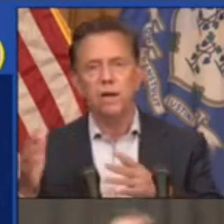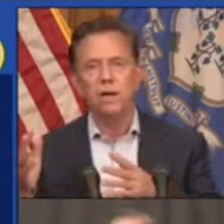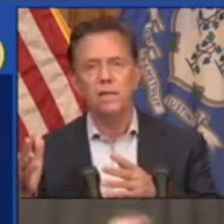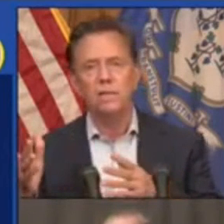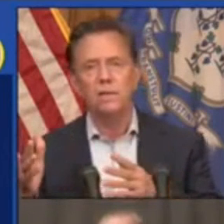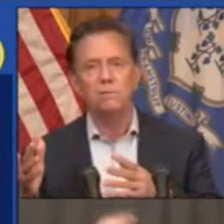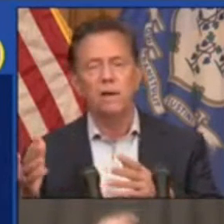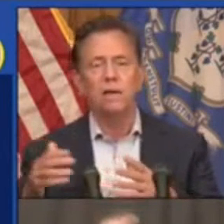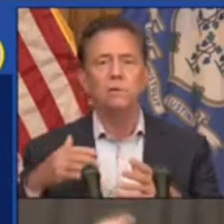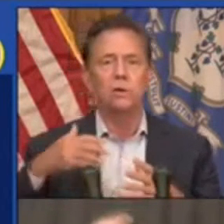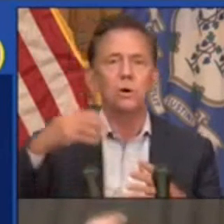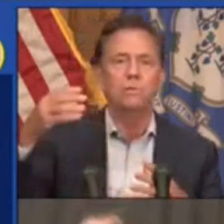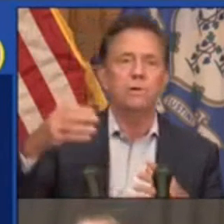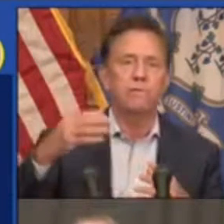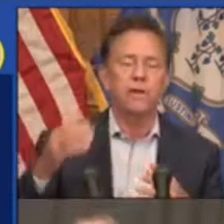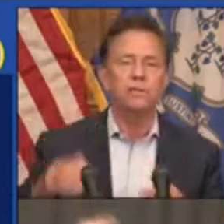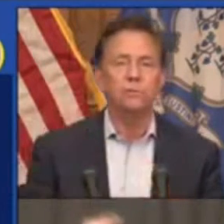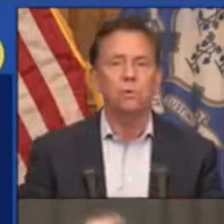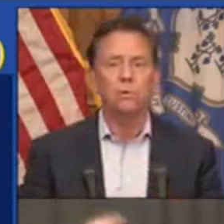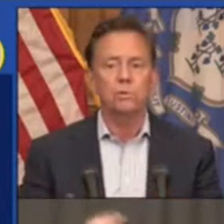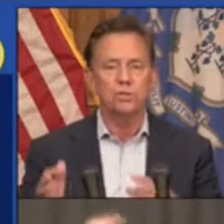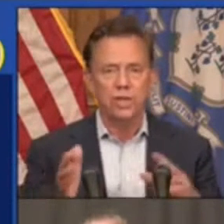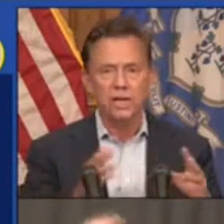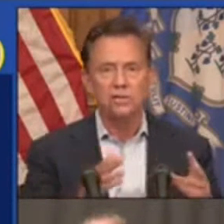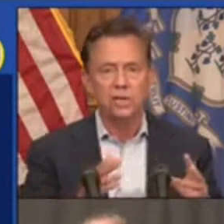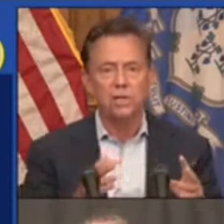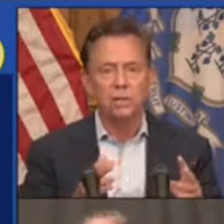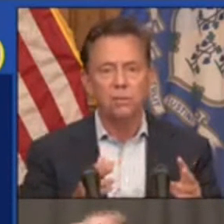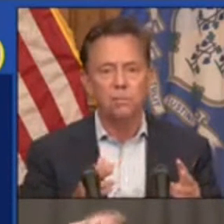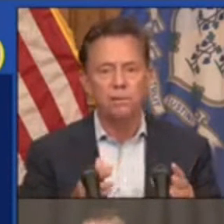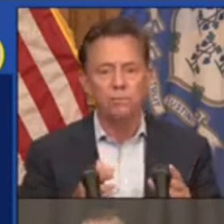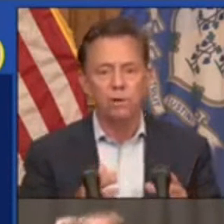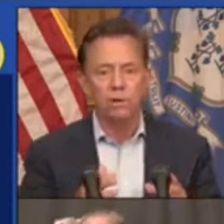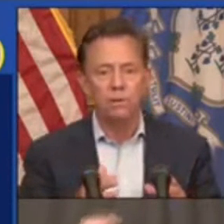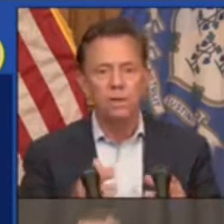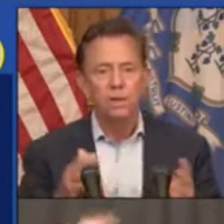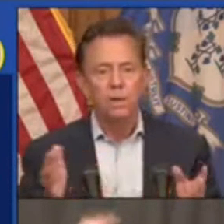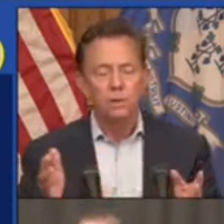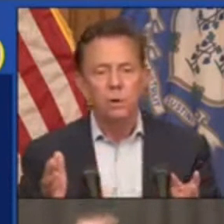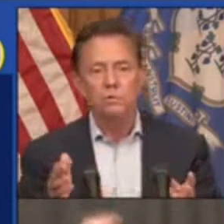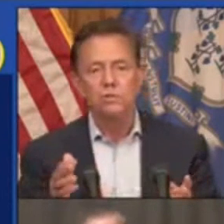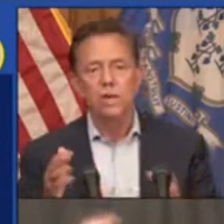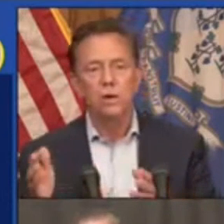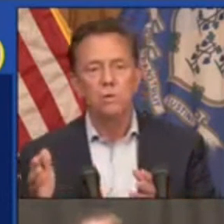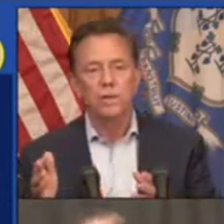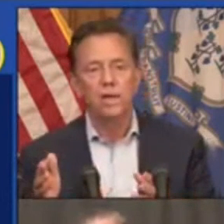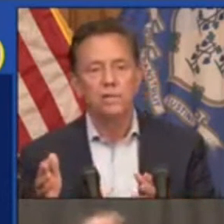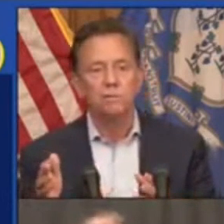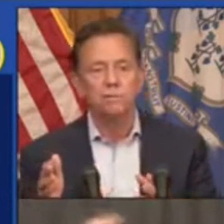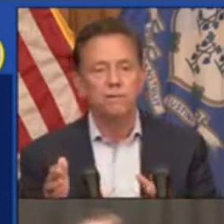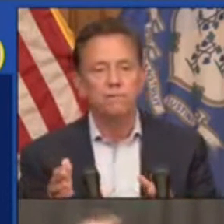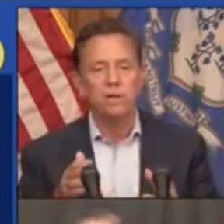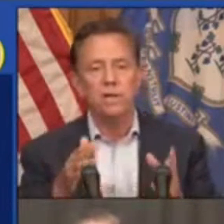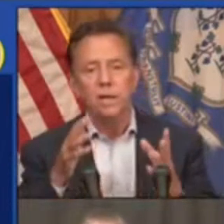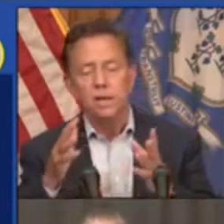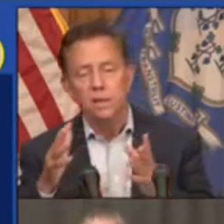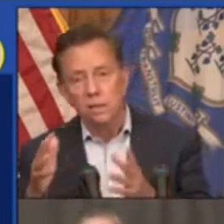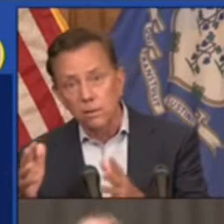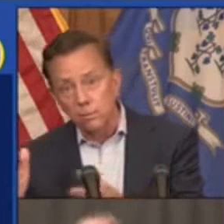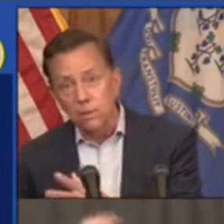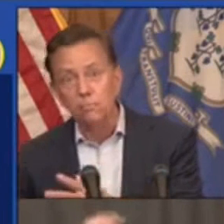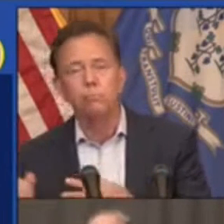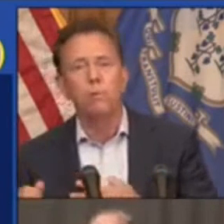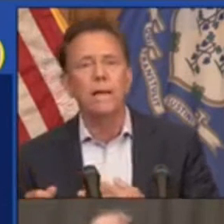you an idea of how the COVID infection world is changing a little bit, where those, say, over the age of 50,